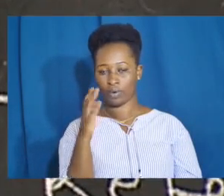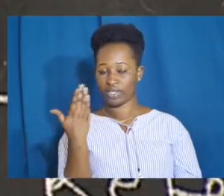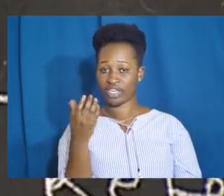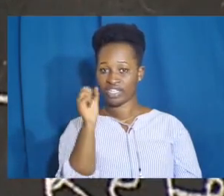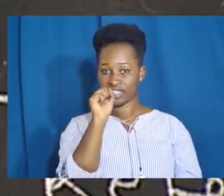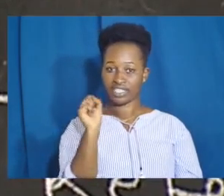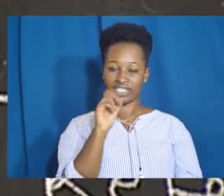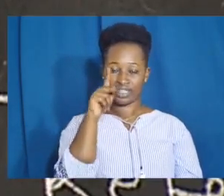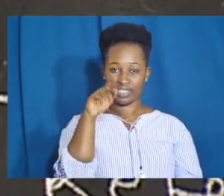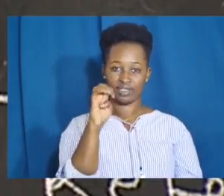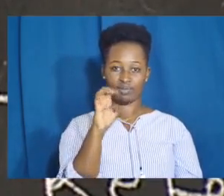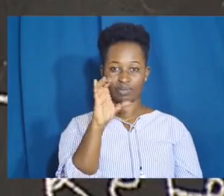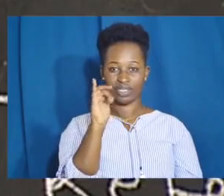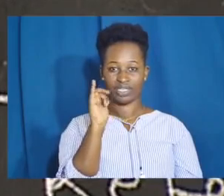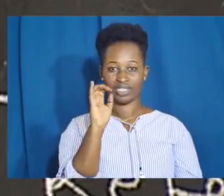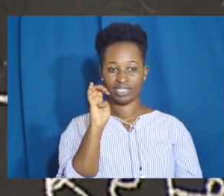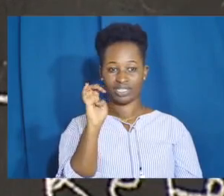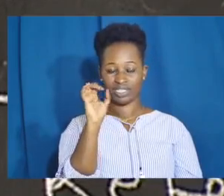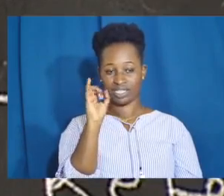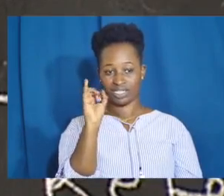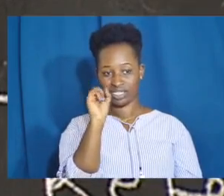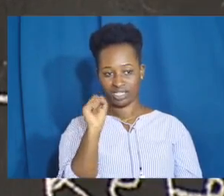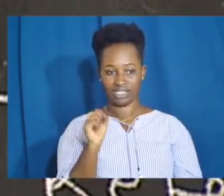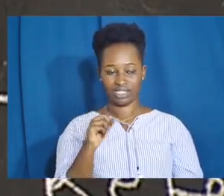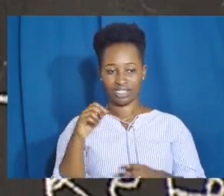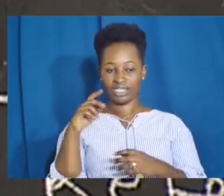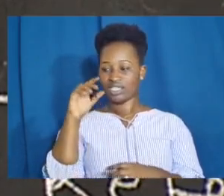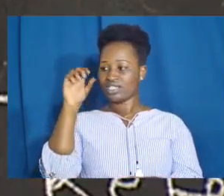Species, it means sapiens.